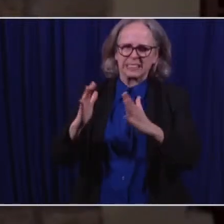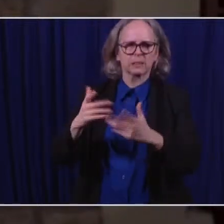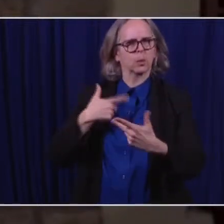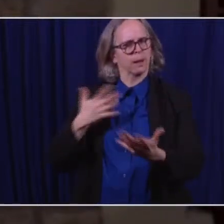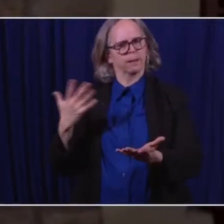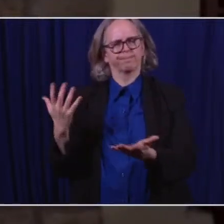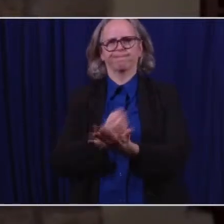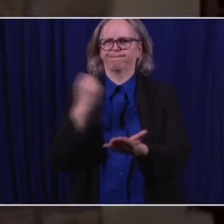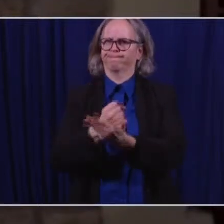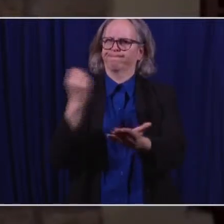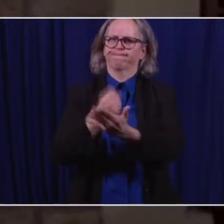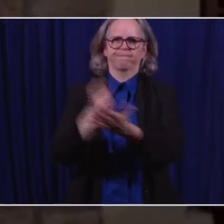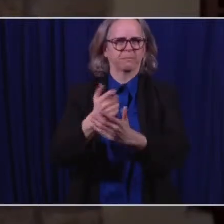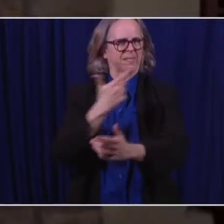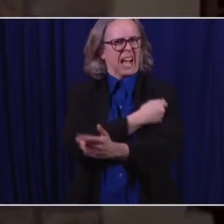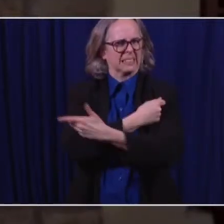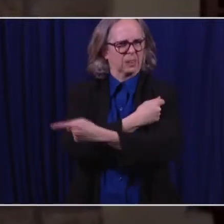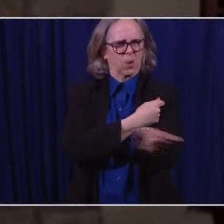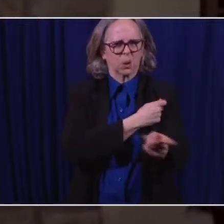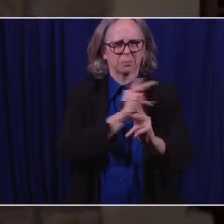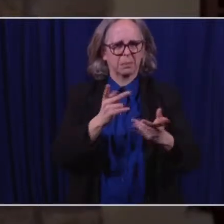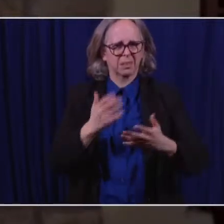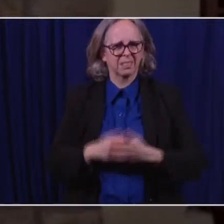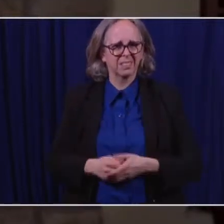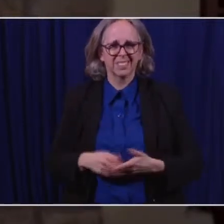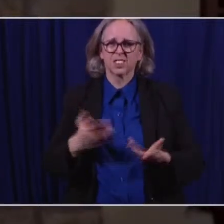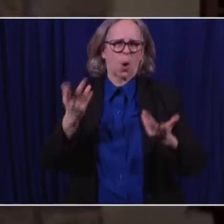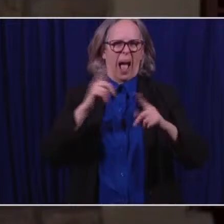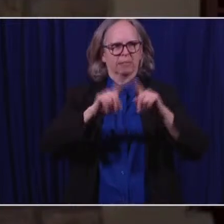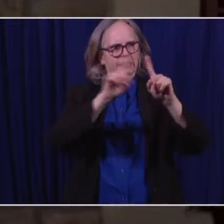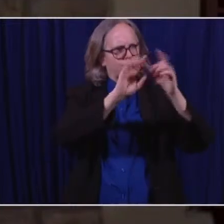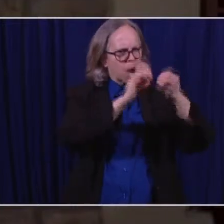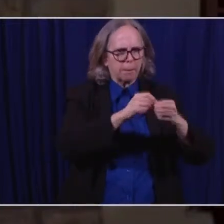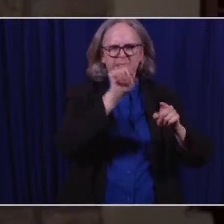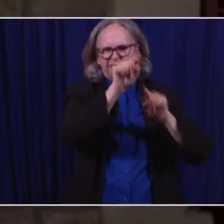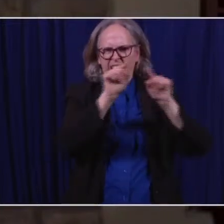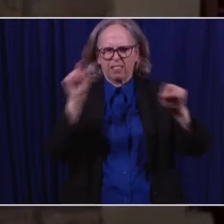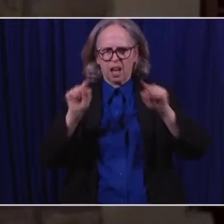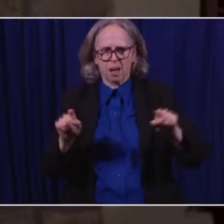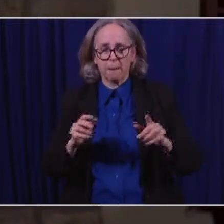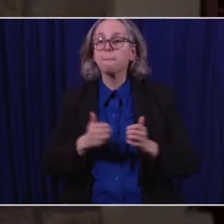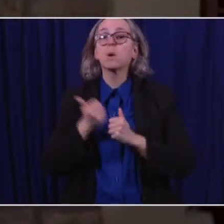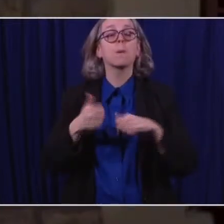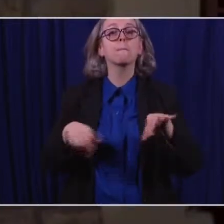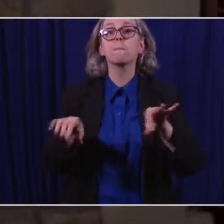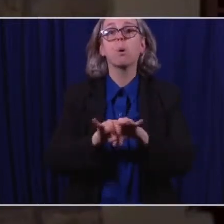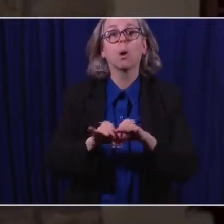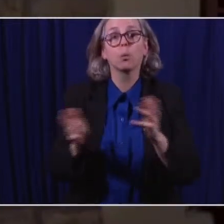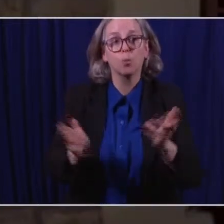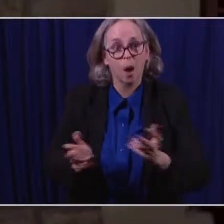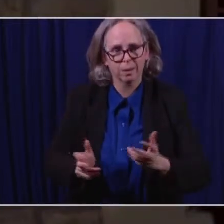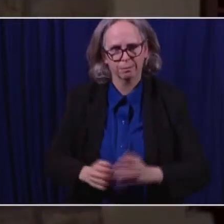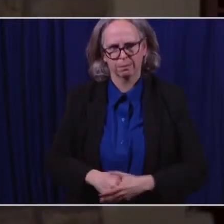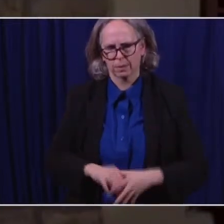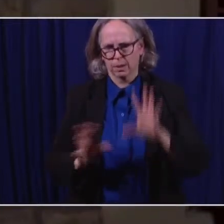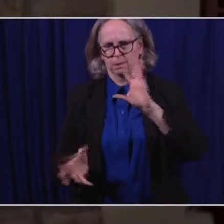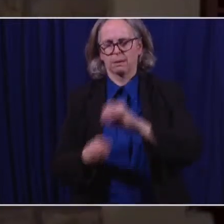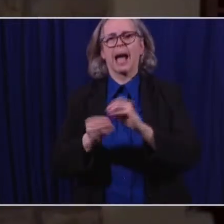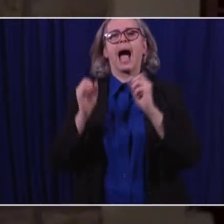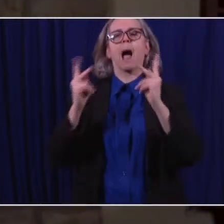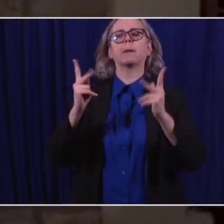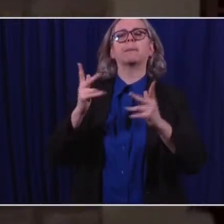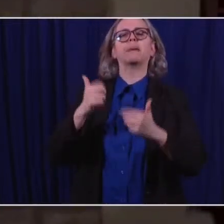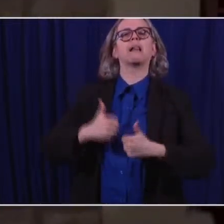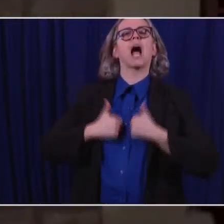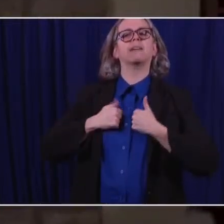all kinds of numbers. I think the ultimate number is how many lives are we going to save? And, as I look at the numbers, I can guarantee you